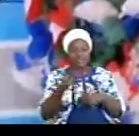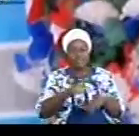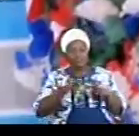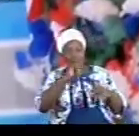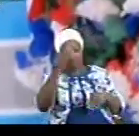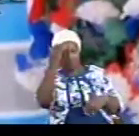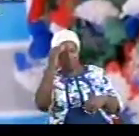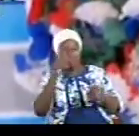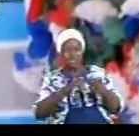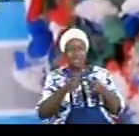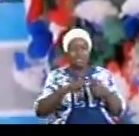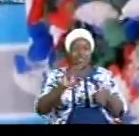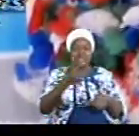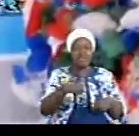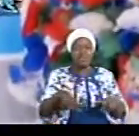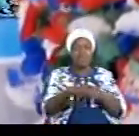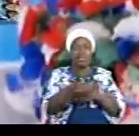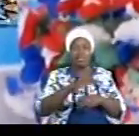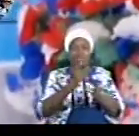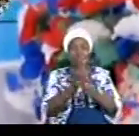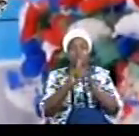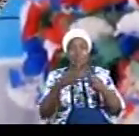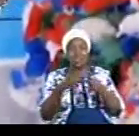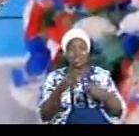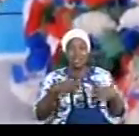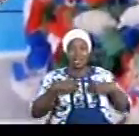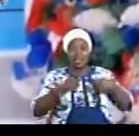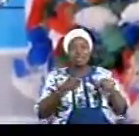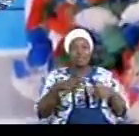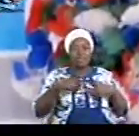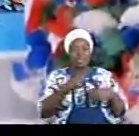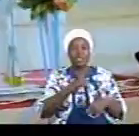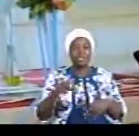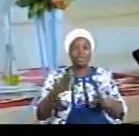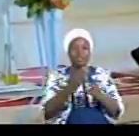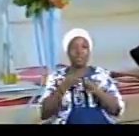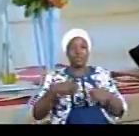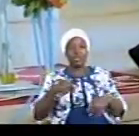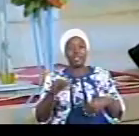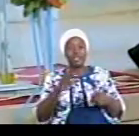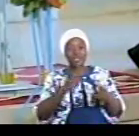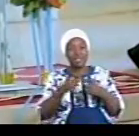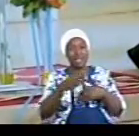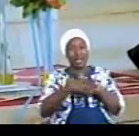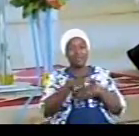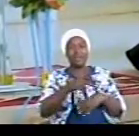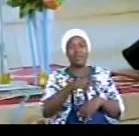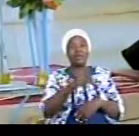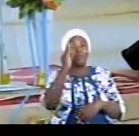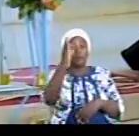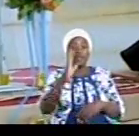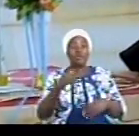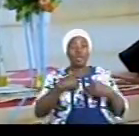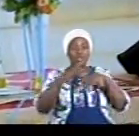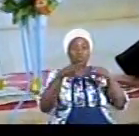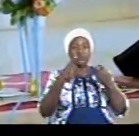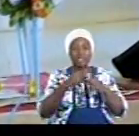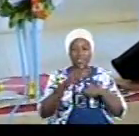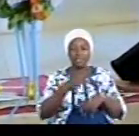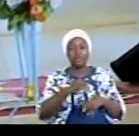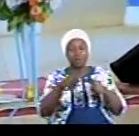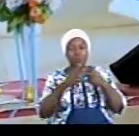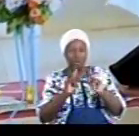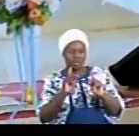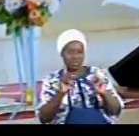I received feeling after I came back from the Crusade after Papa has gone and now the holy spirit said go and try it I